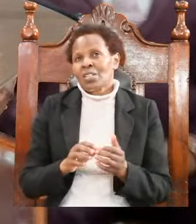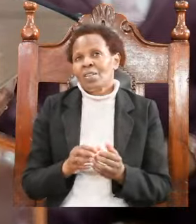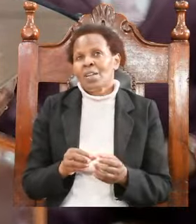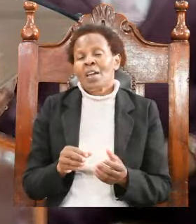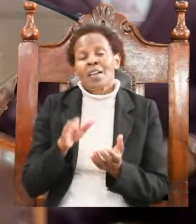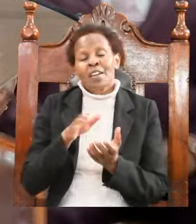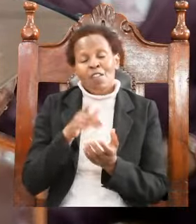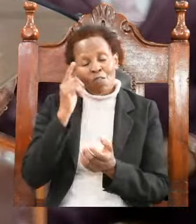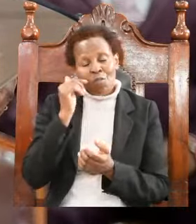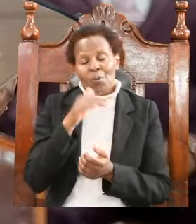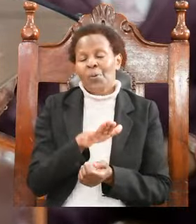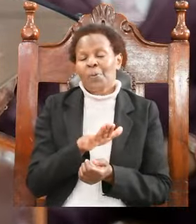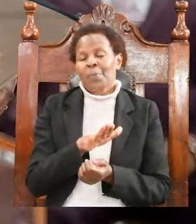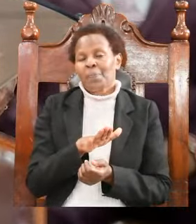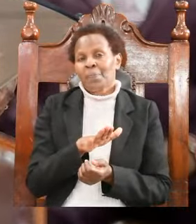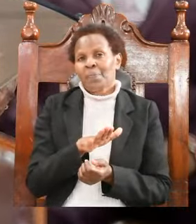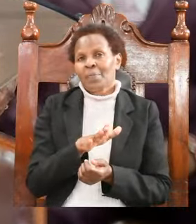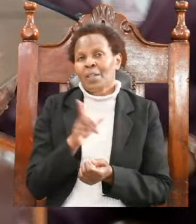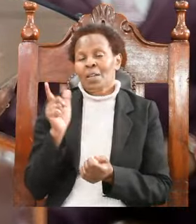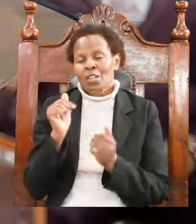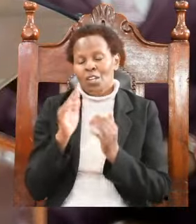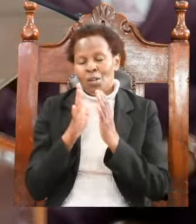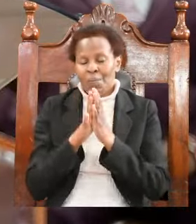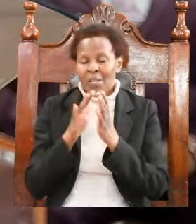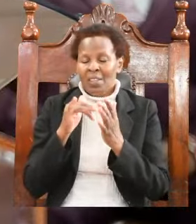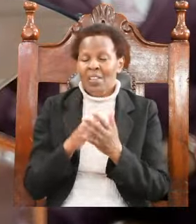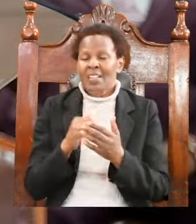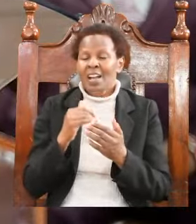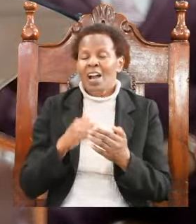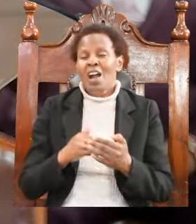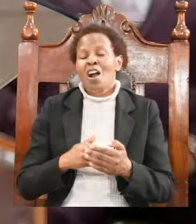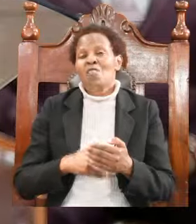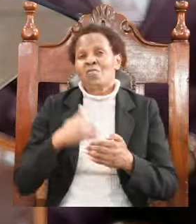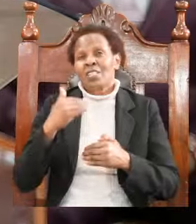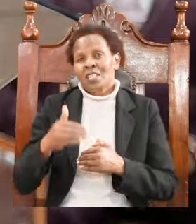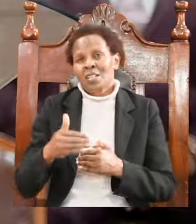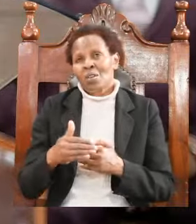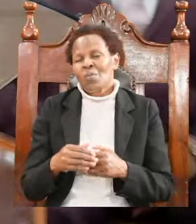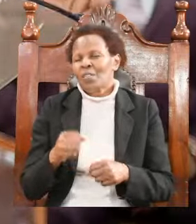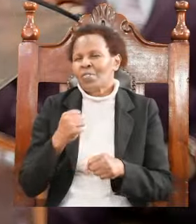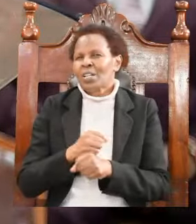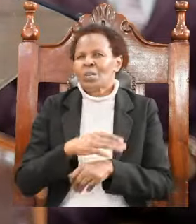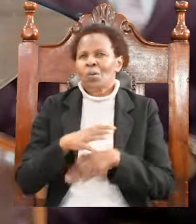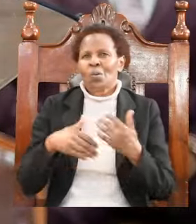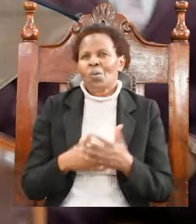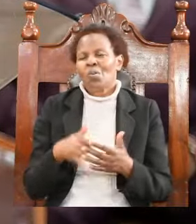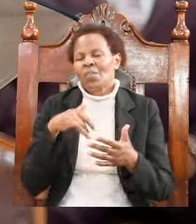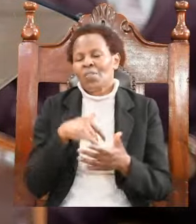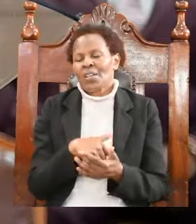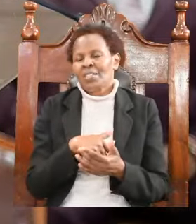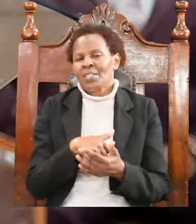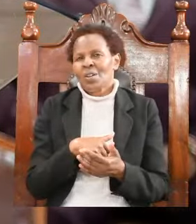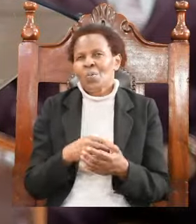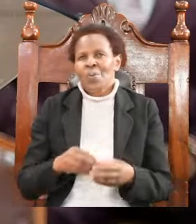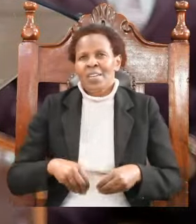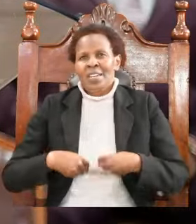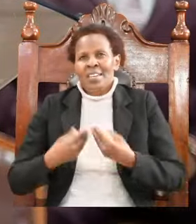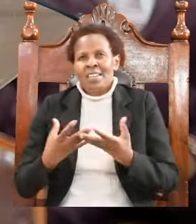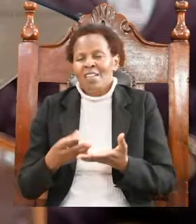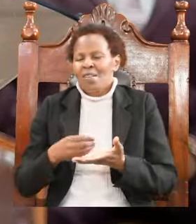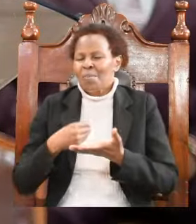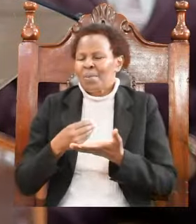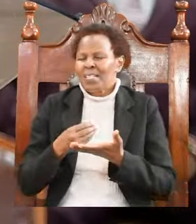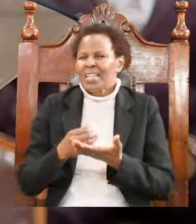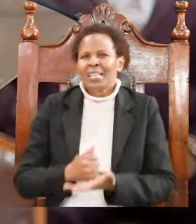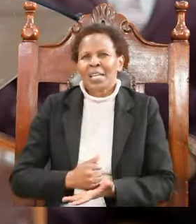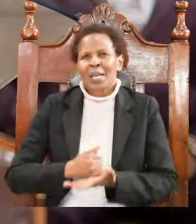us. And I pray that after we have labored, we have done all these things, we have given money and we